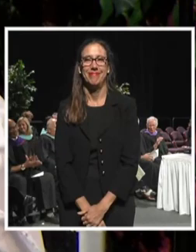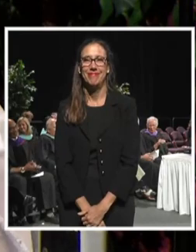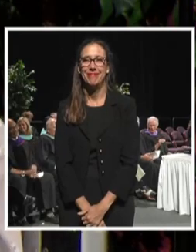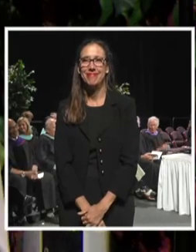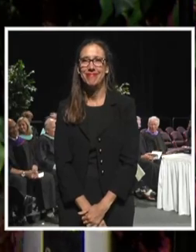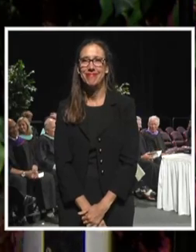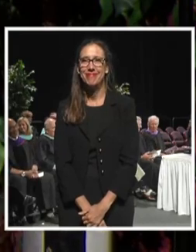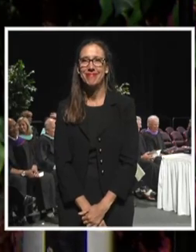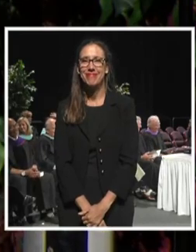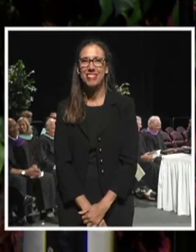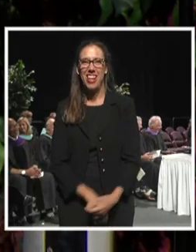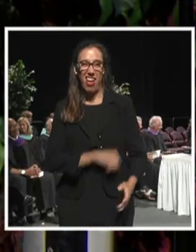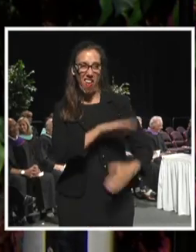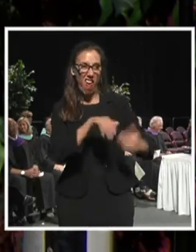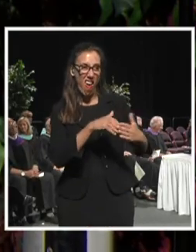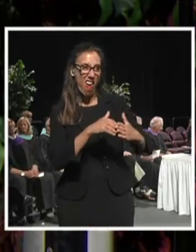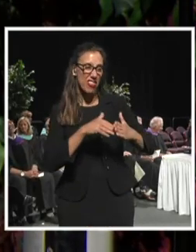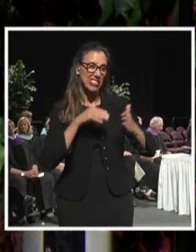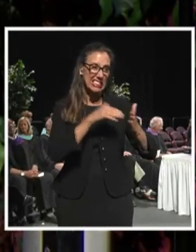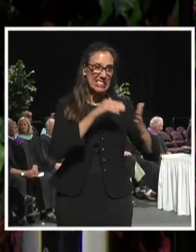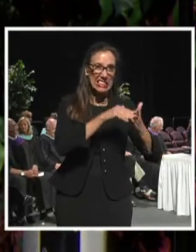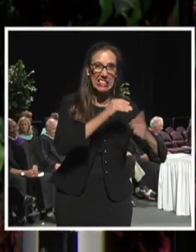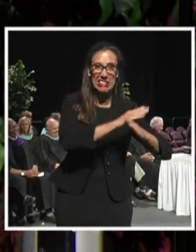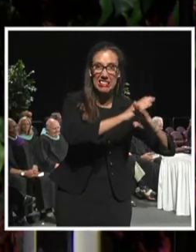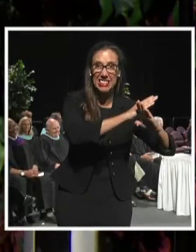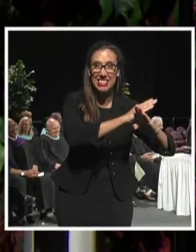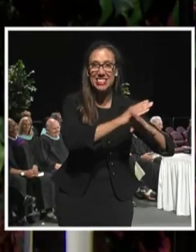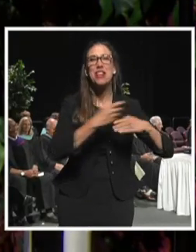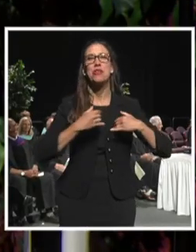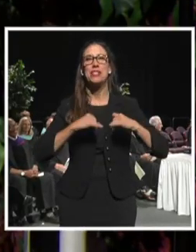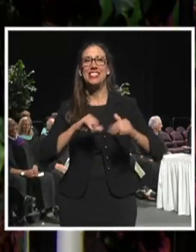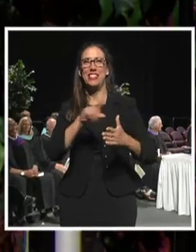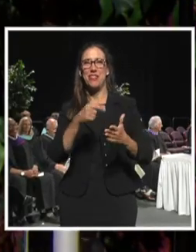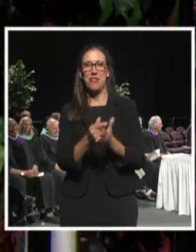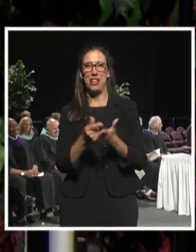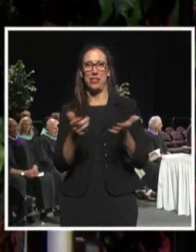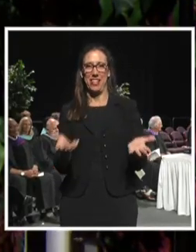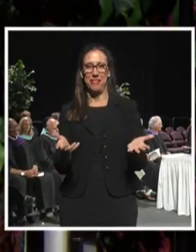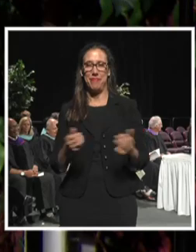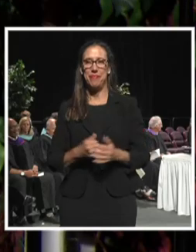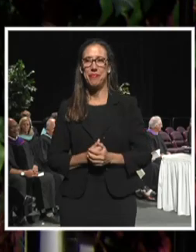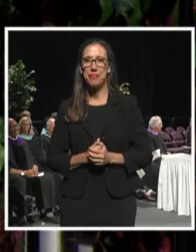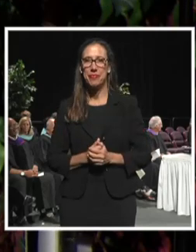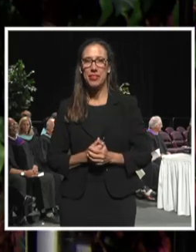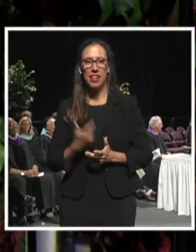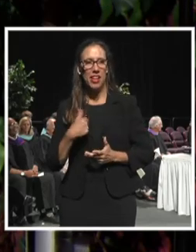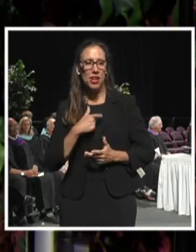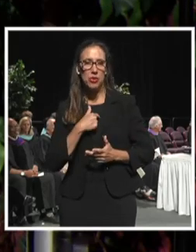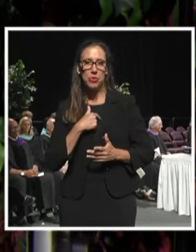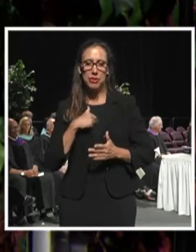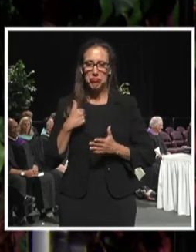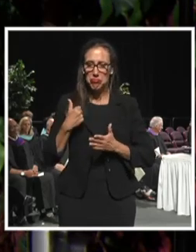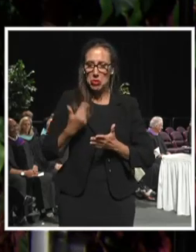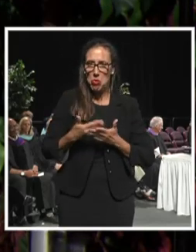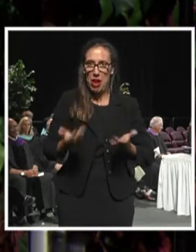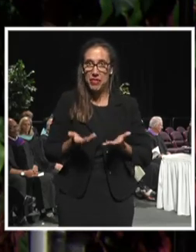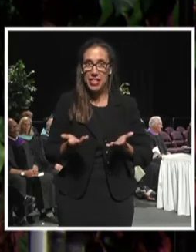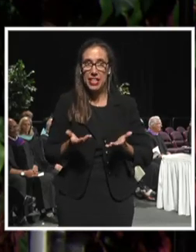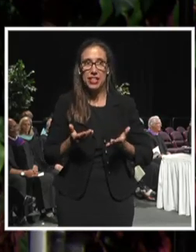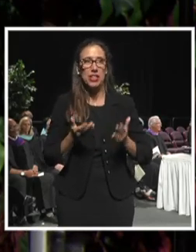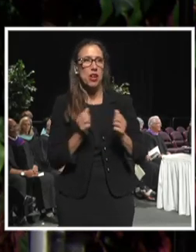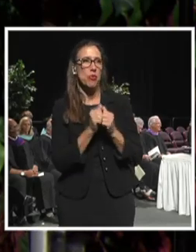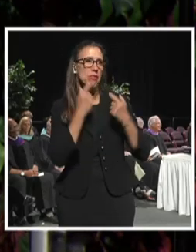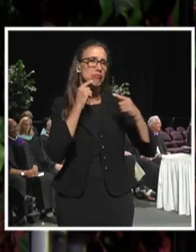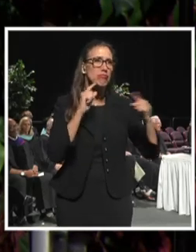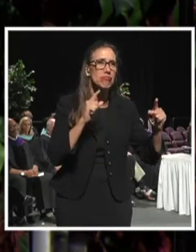And despite all the odds, we still managed to graduate. The reality that we made it this far, full of achievements and accomplishments, is